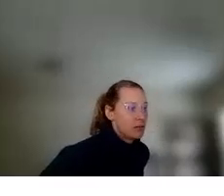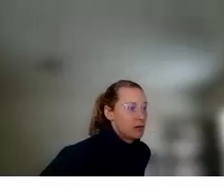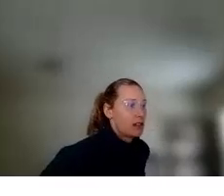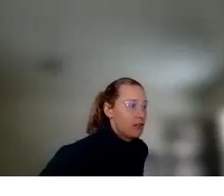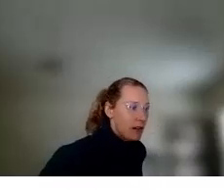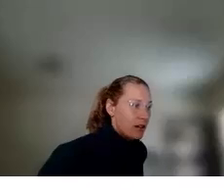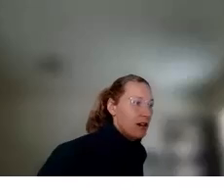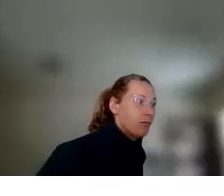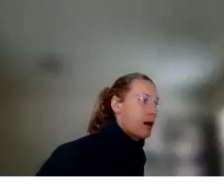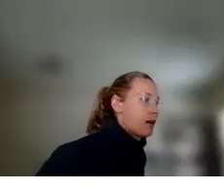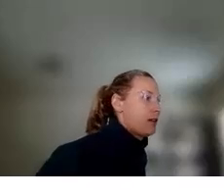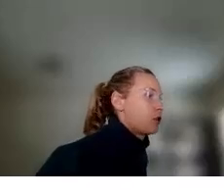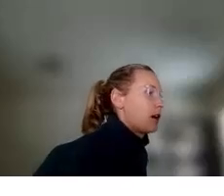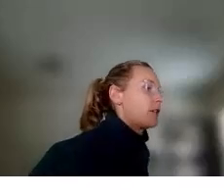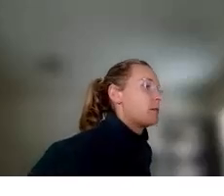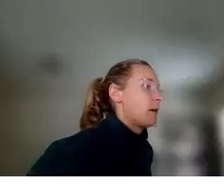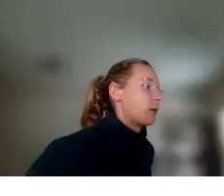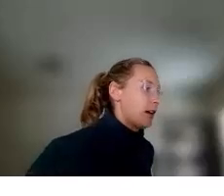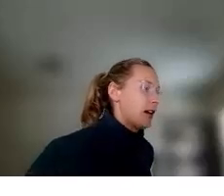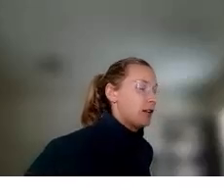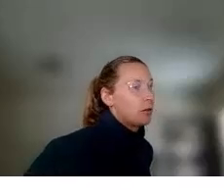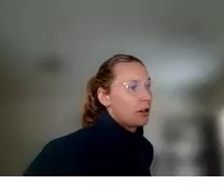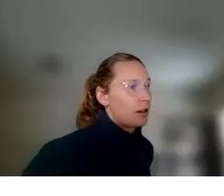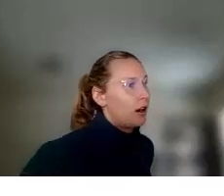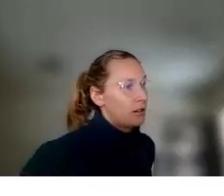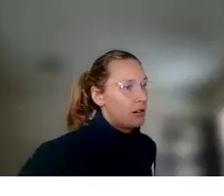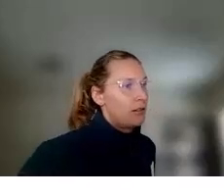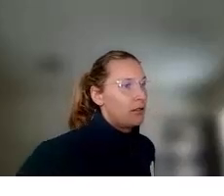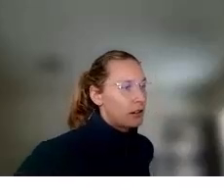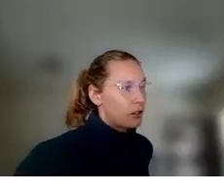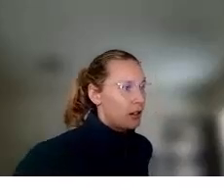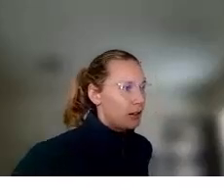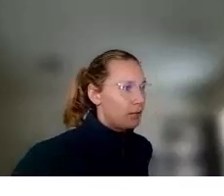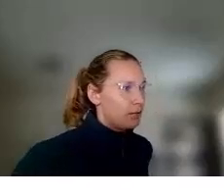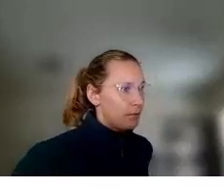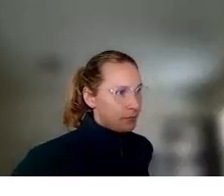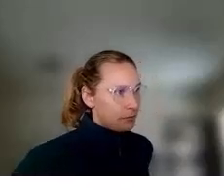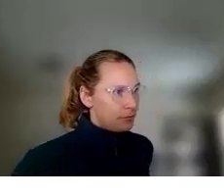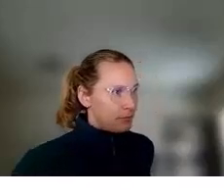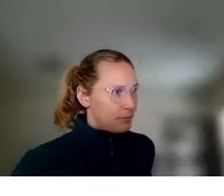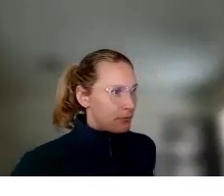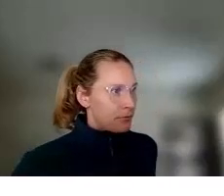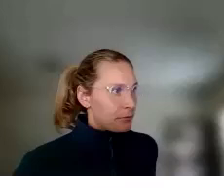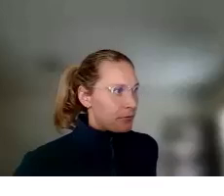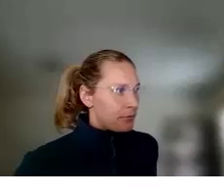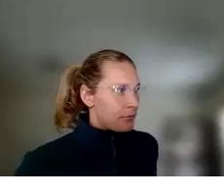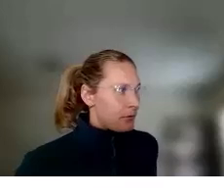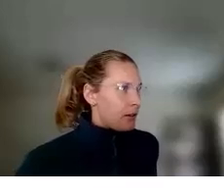they only specifically impact the child's memory and or cognitive functioning.